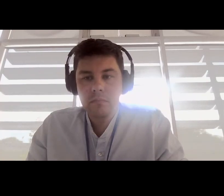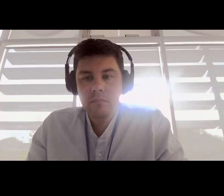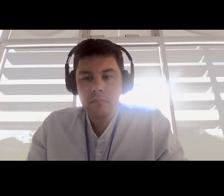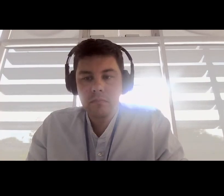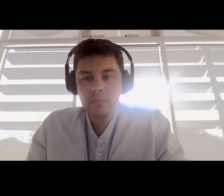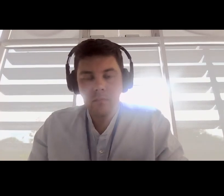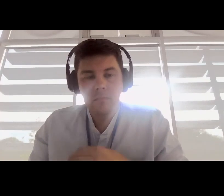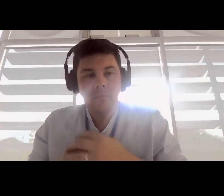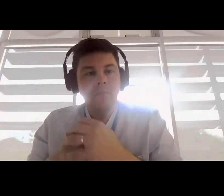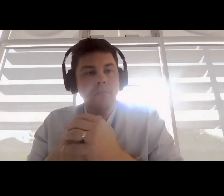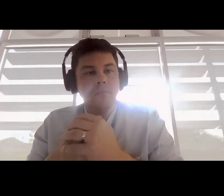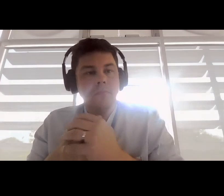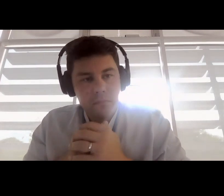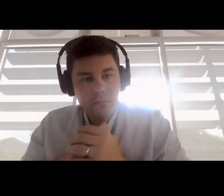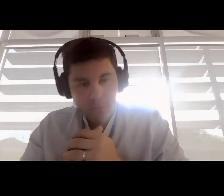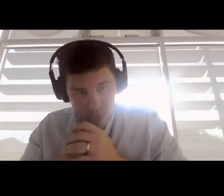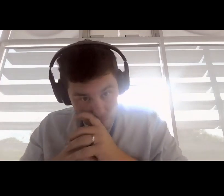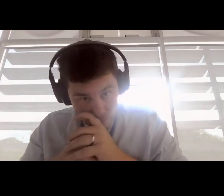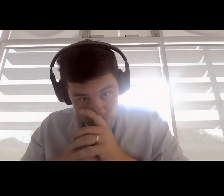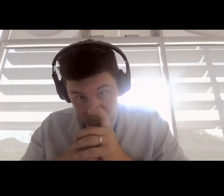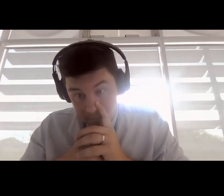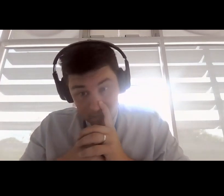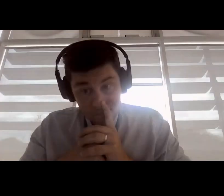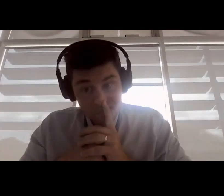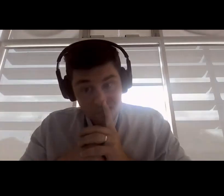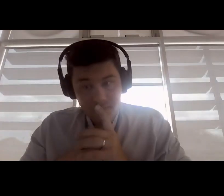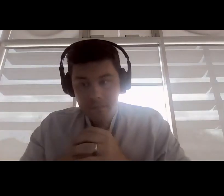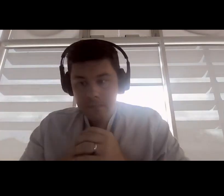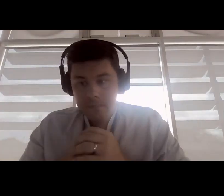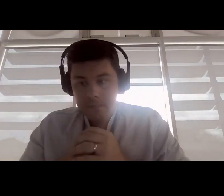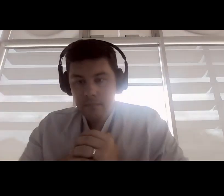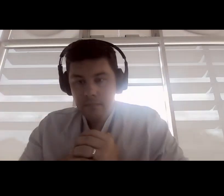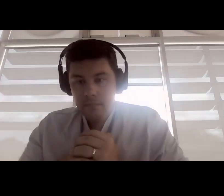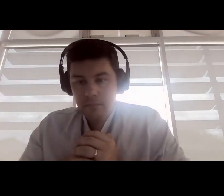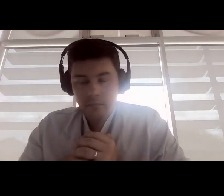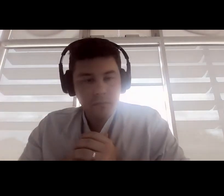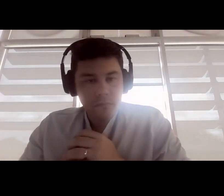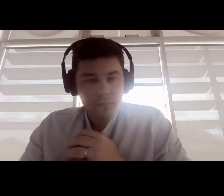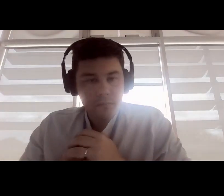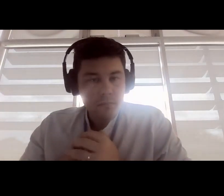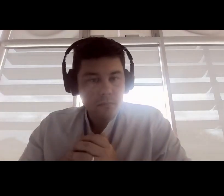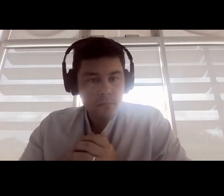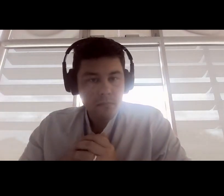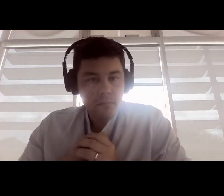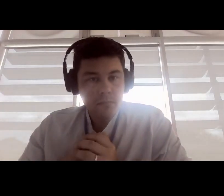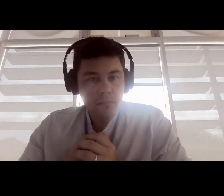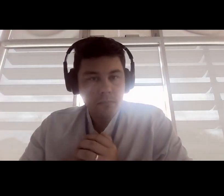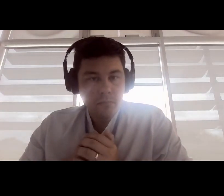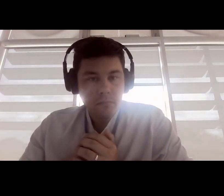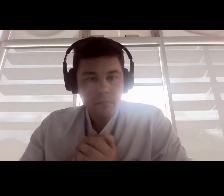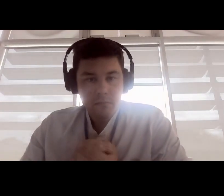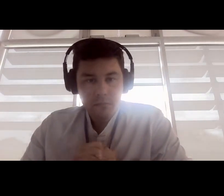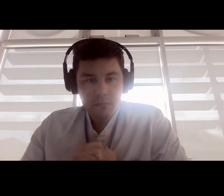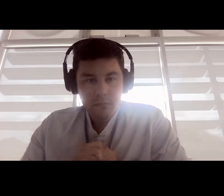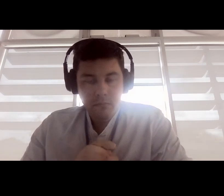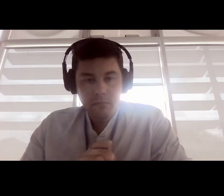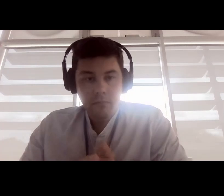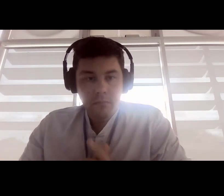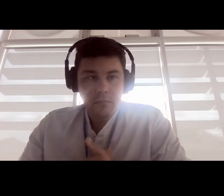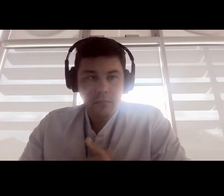tools that you've just been describing justify capital investment for asset upgrades while lowering